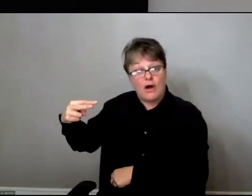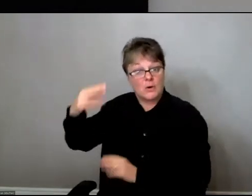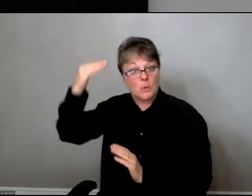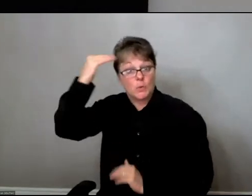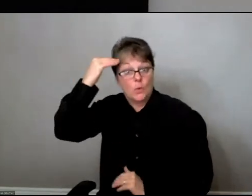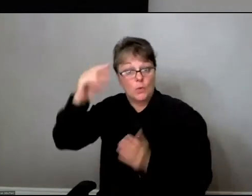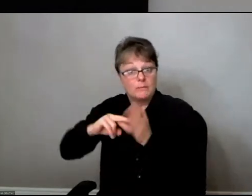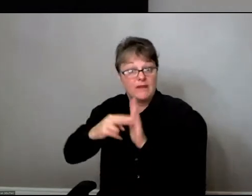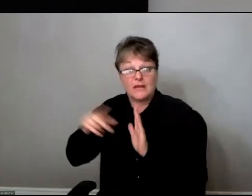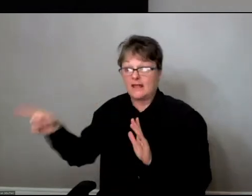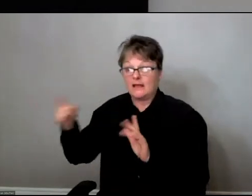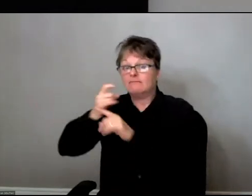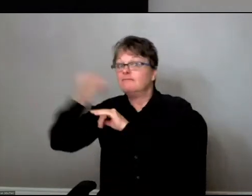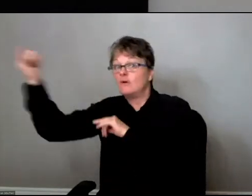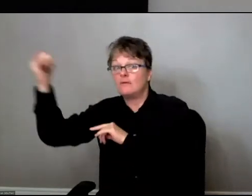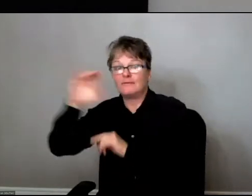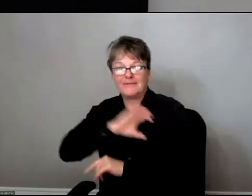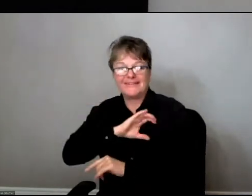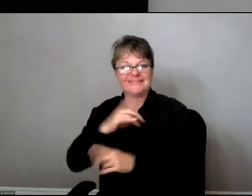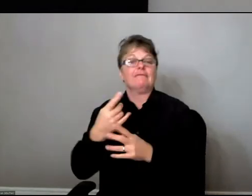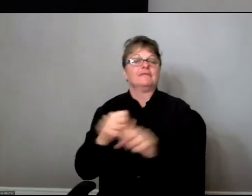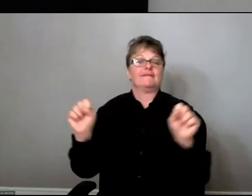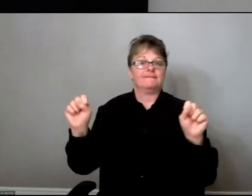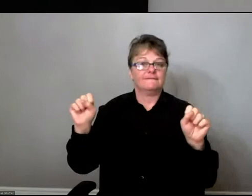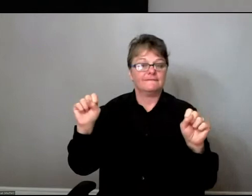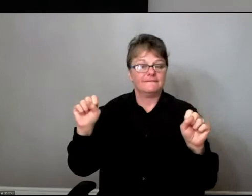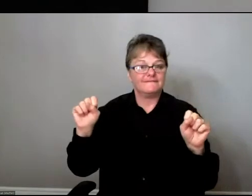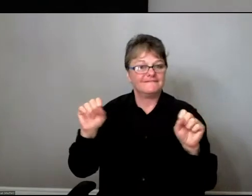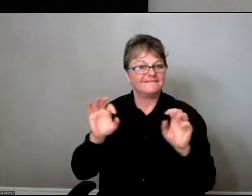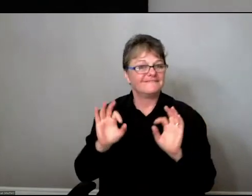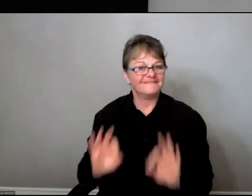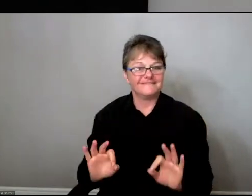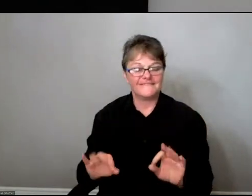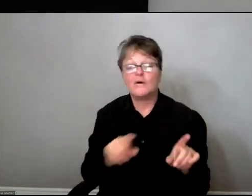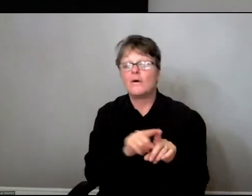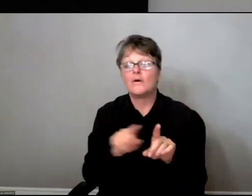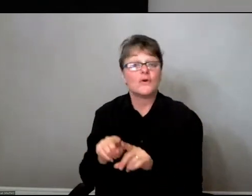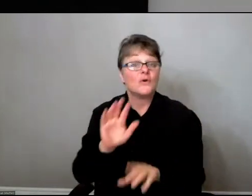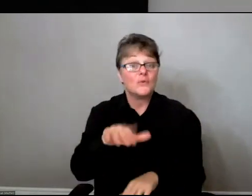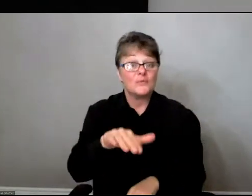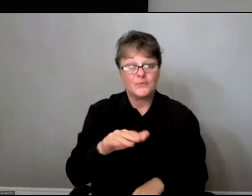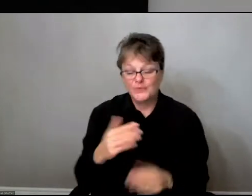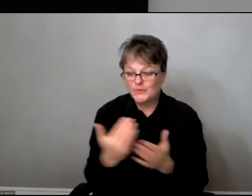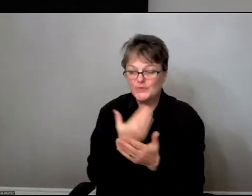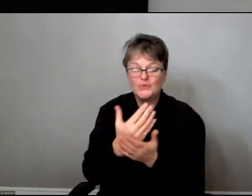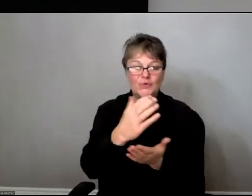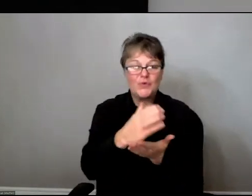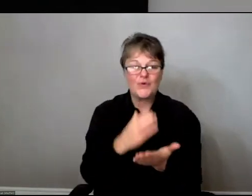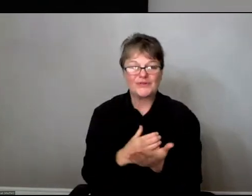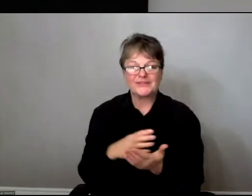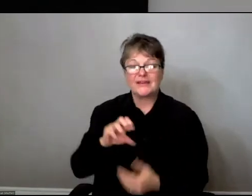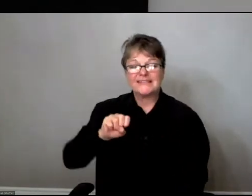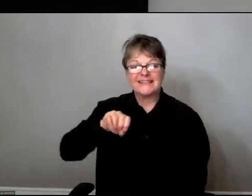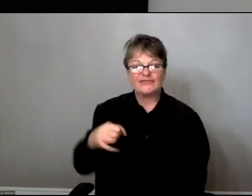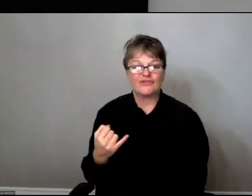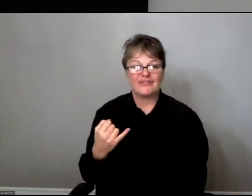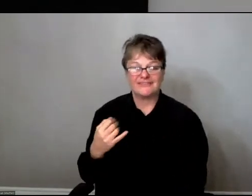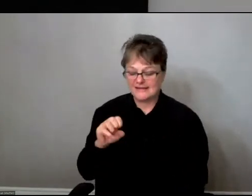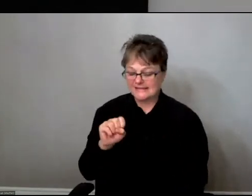Also, there is a new course now that's available online regarding gender violence that was launched by the St. John's Status of Women